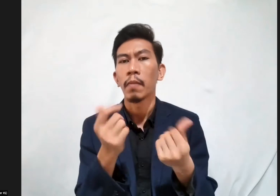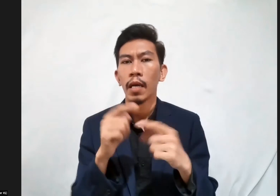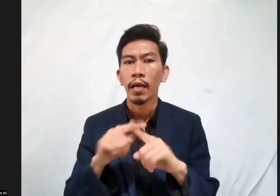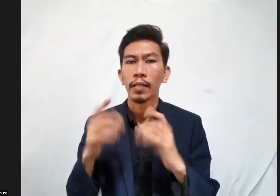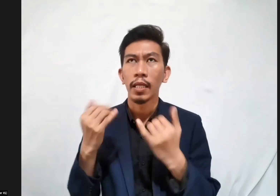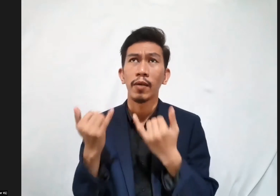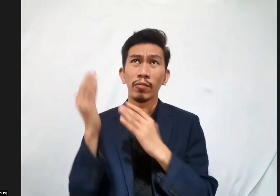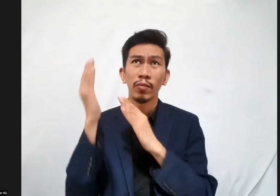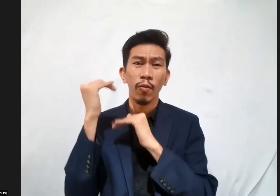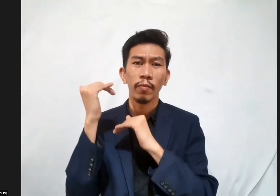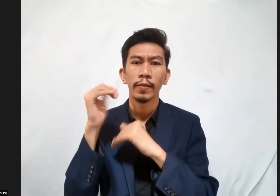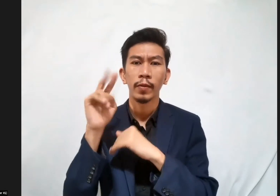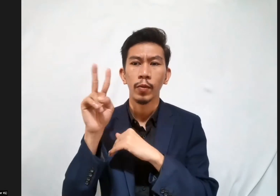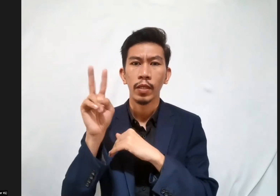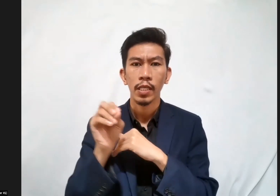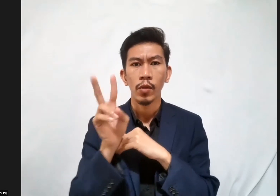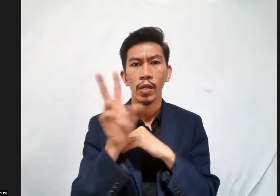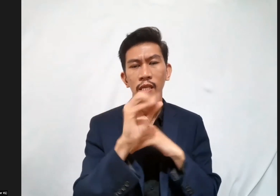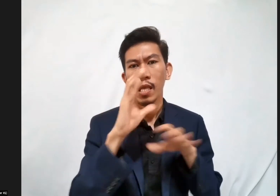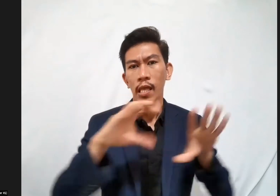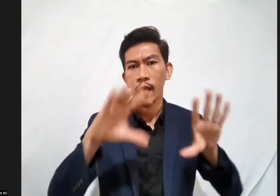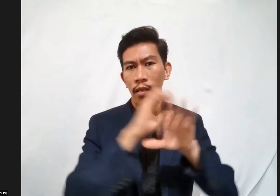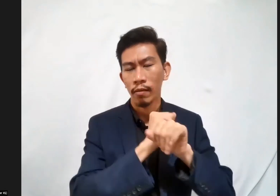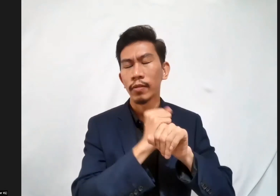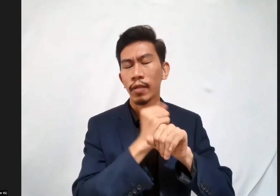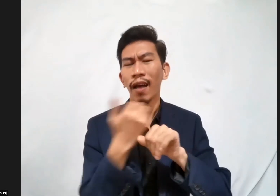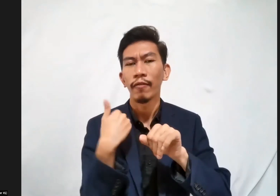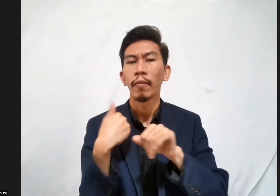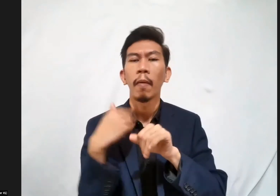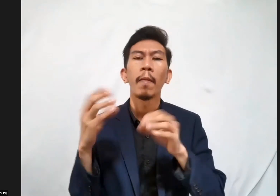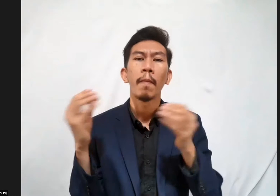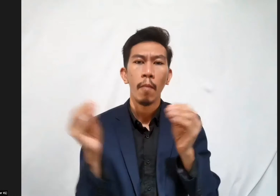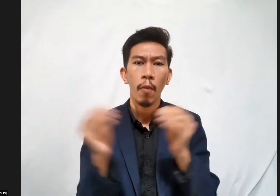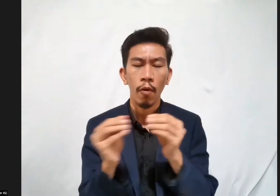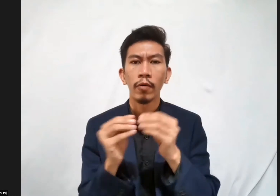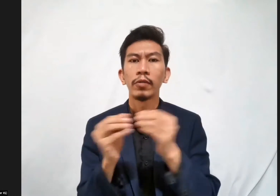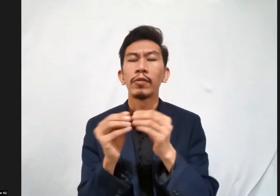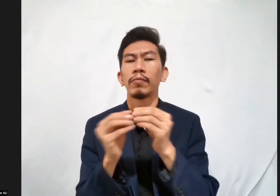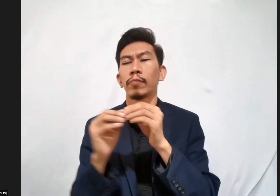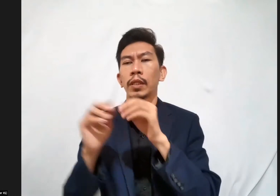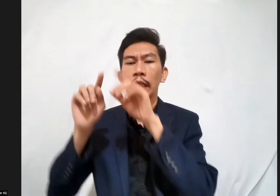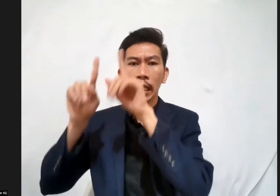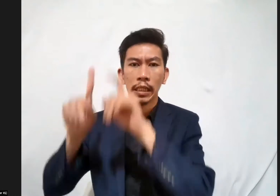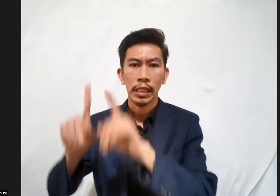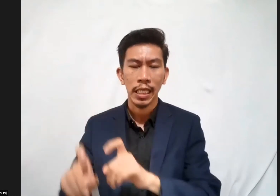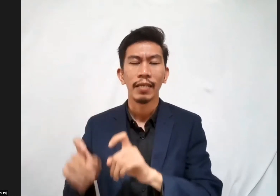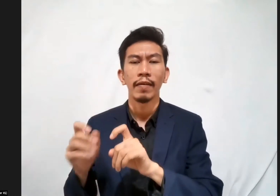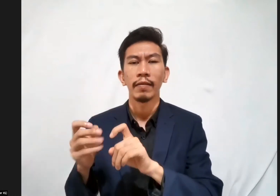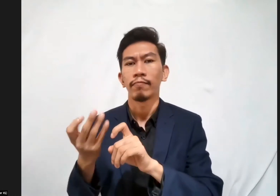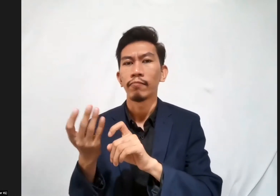have full array of opening of all these screening facilities in the Philippines.